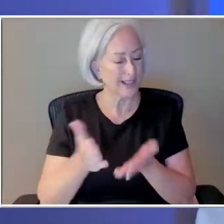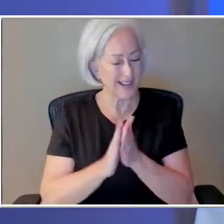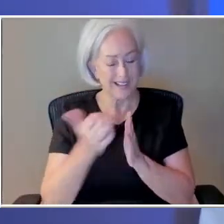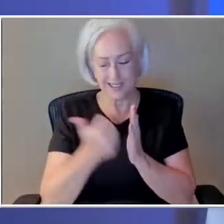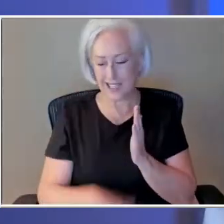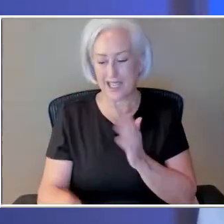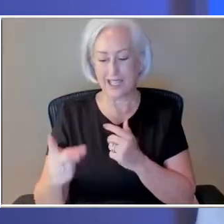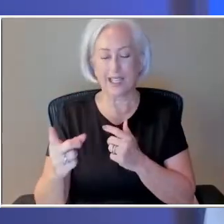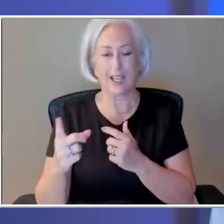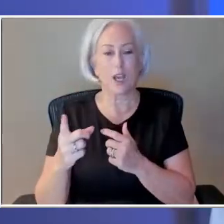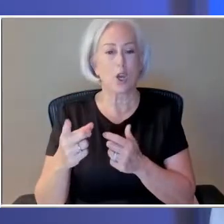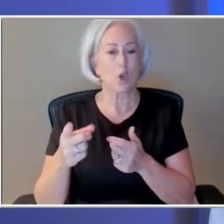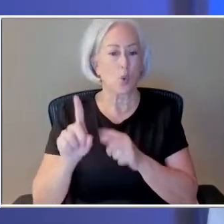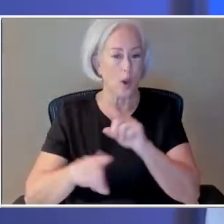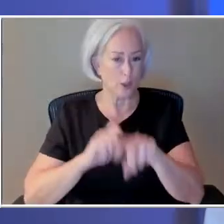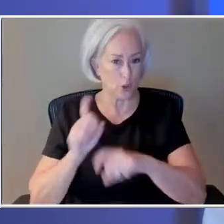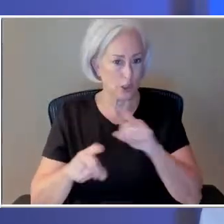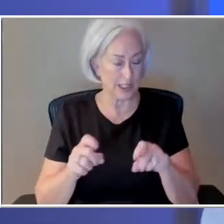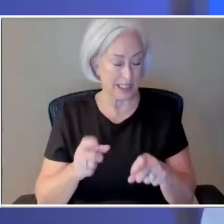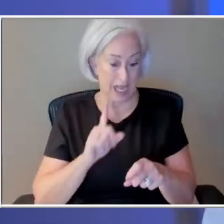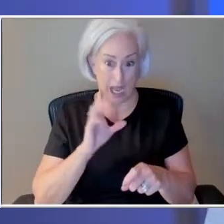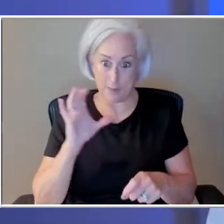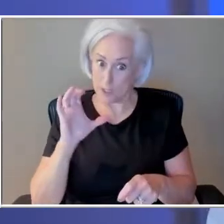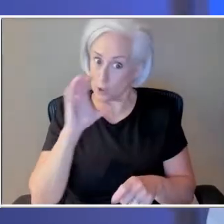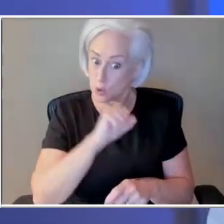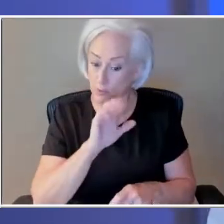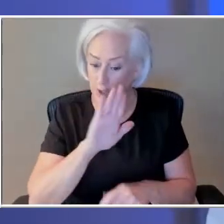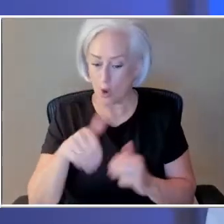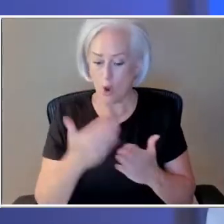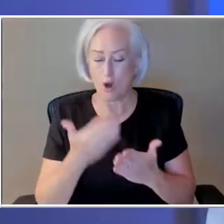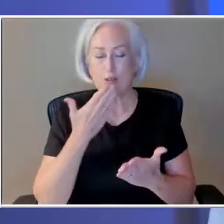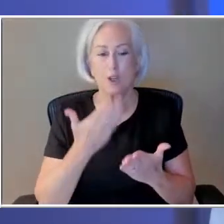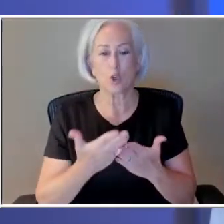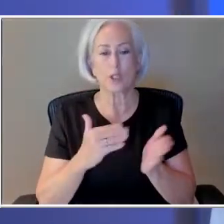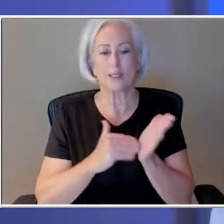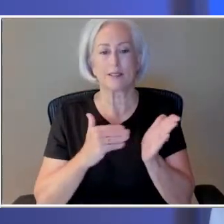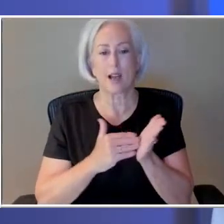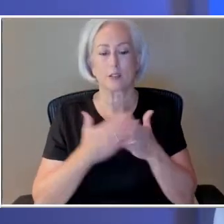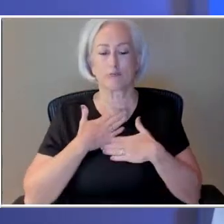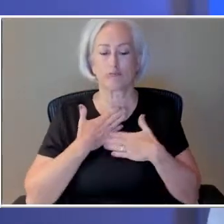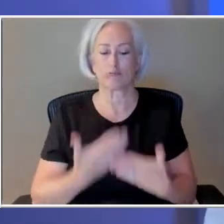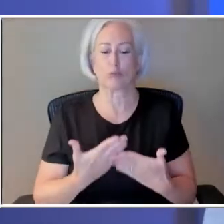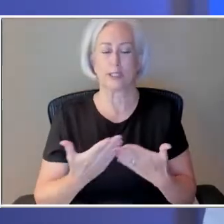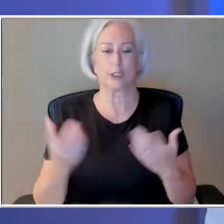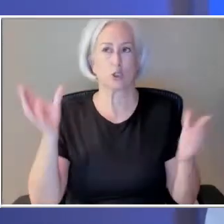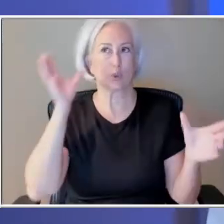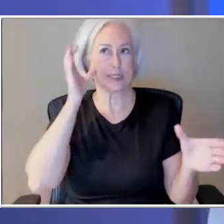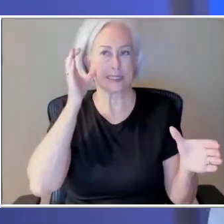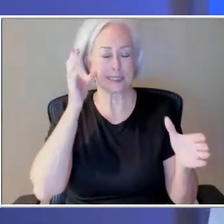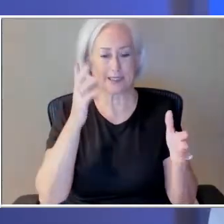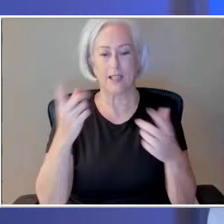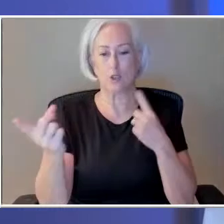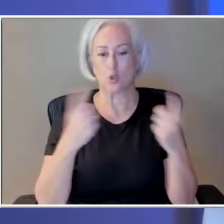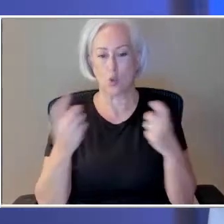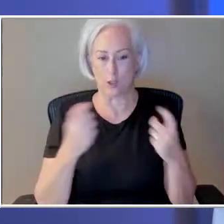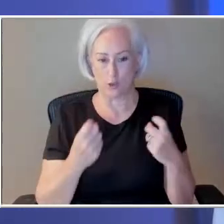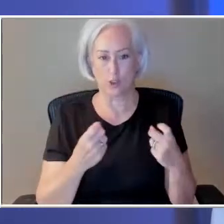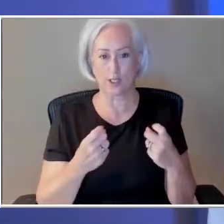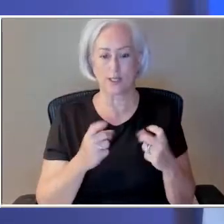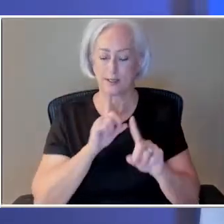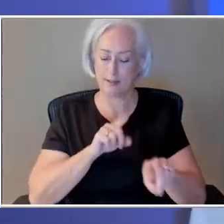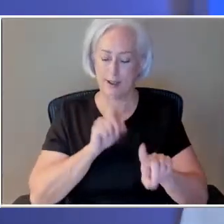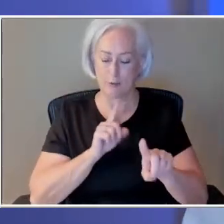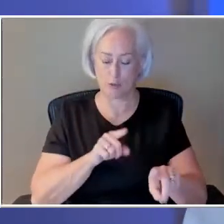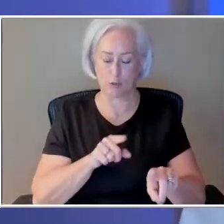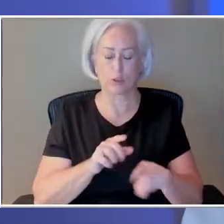good doctors are willing to listen to patients and to answer any questions that you might have. And then